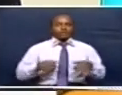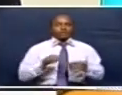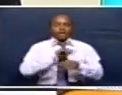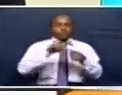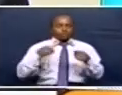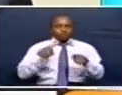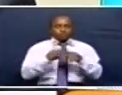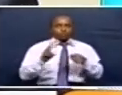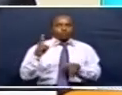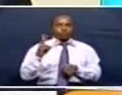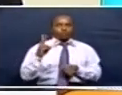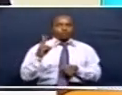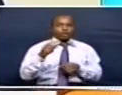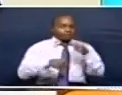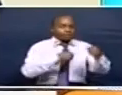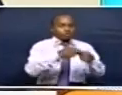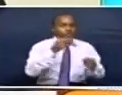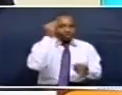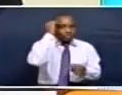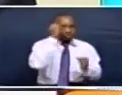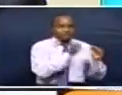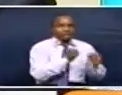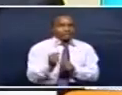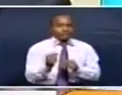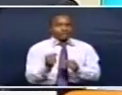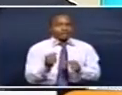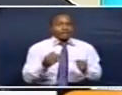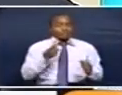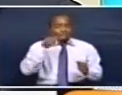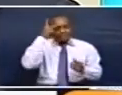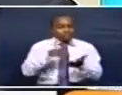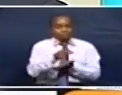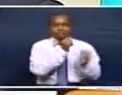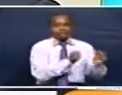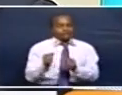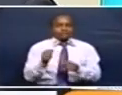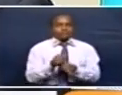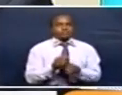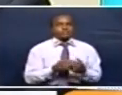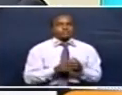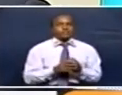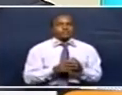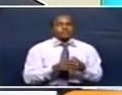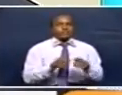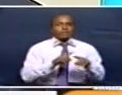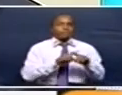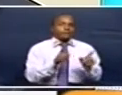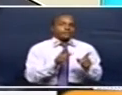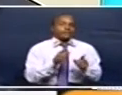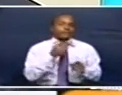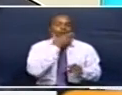2, I could not continue with my education. My parents could just not afford to pay school fees. But a mzee from my